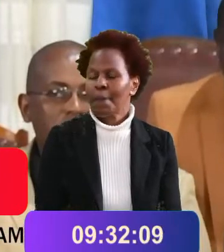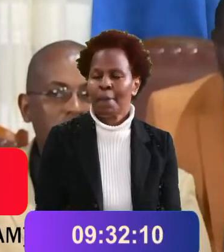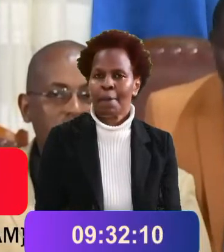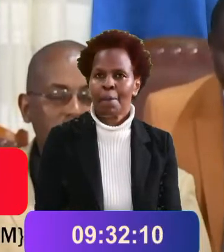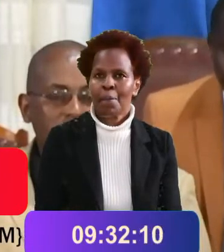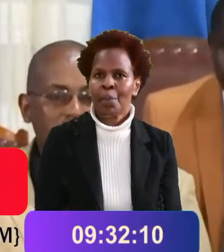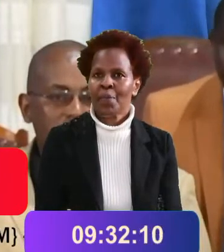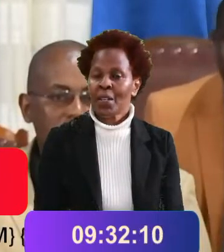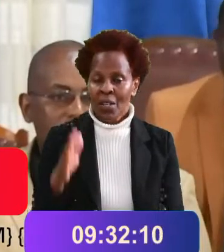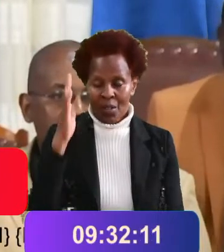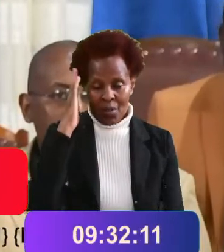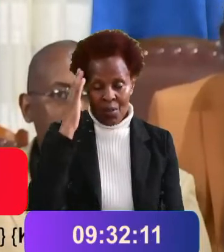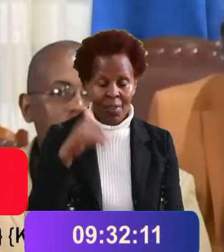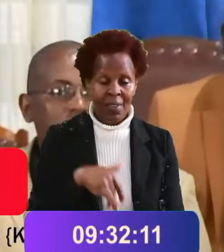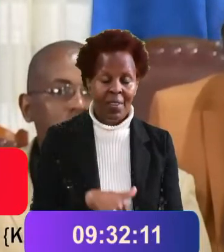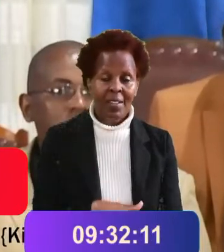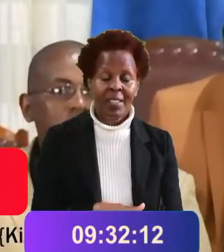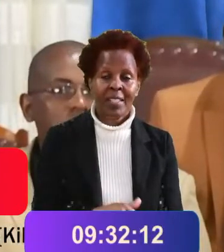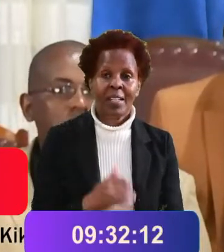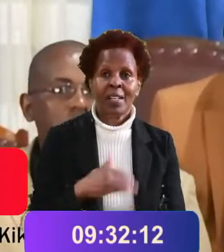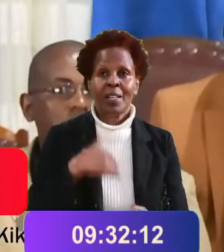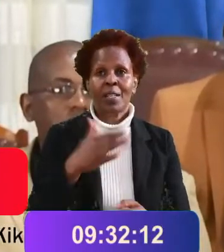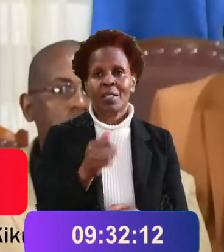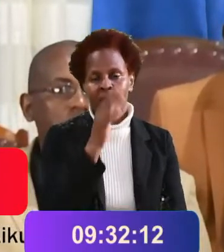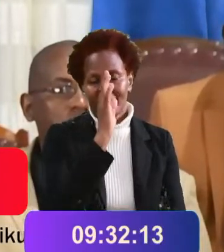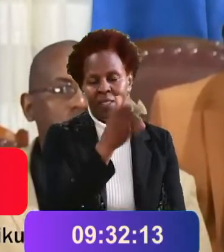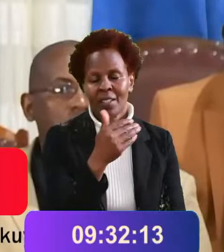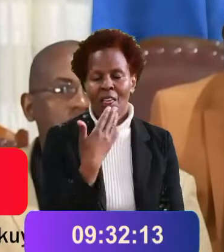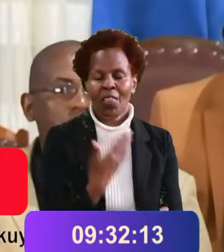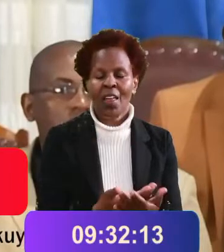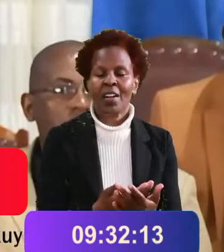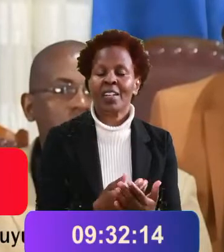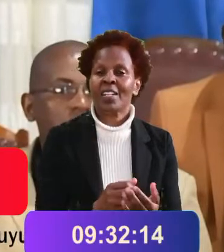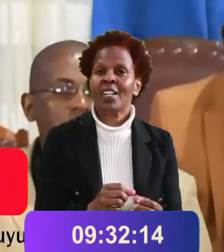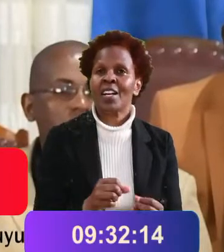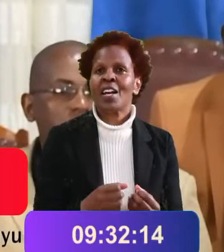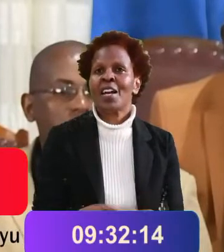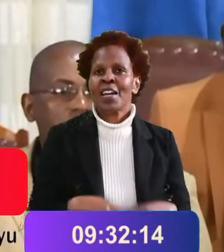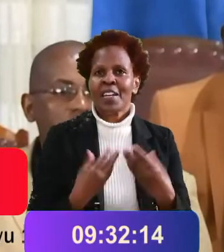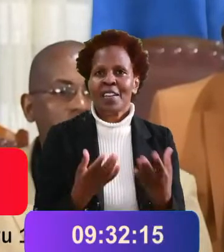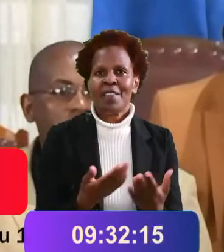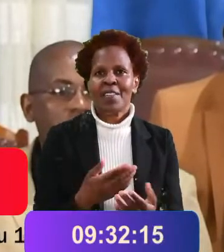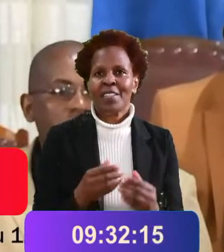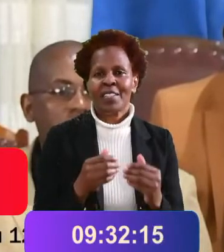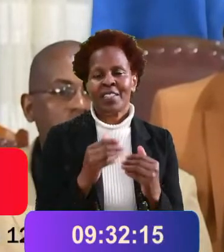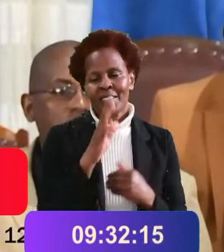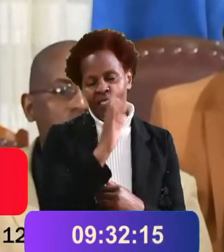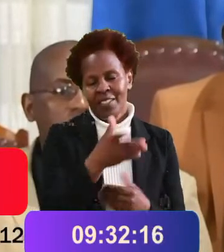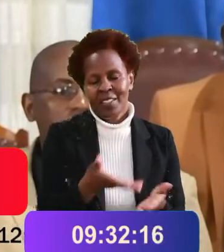I'm aware that next Sunday is a Thanksgiving Sunday here